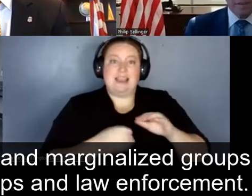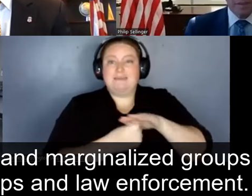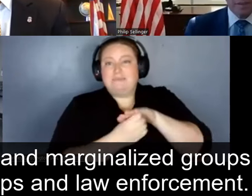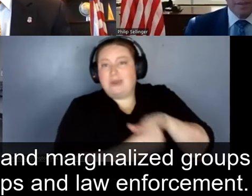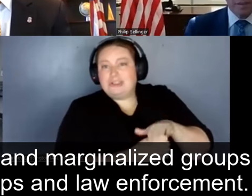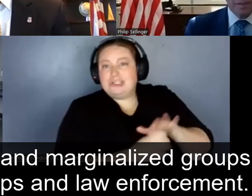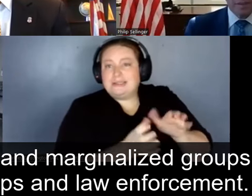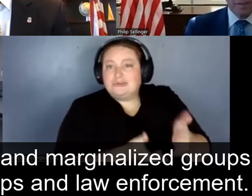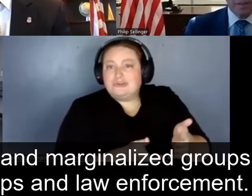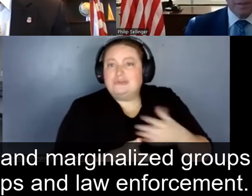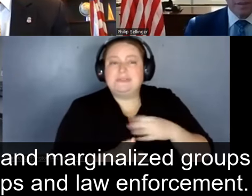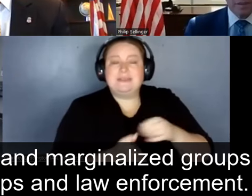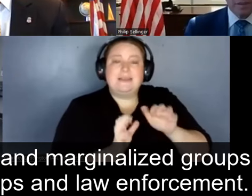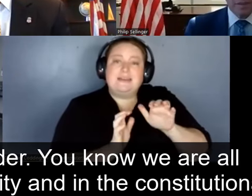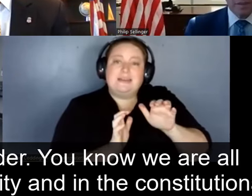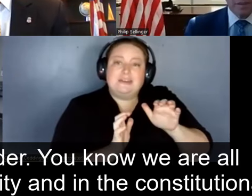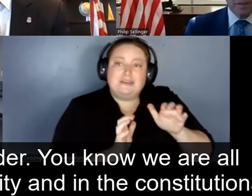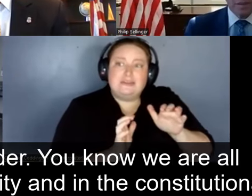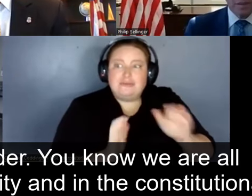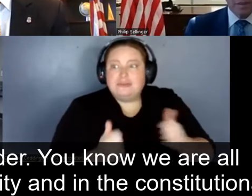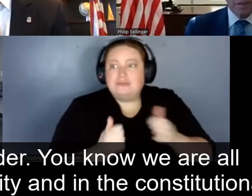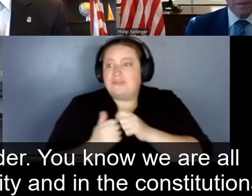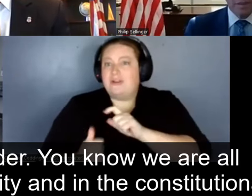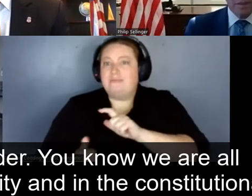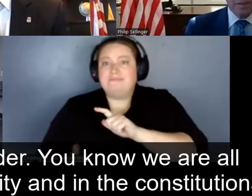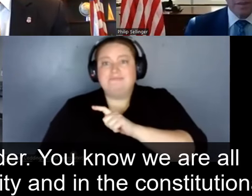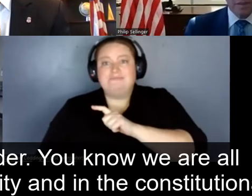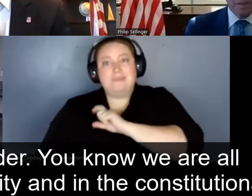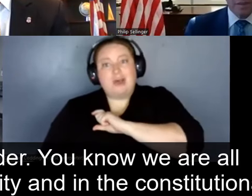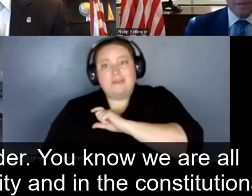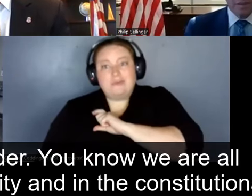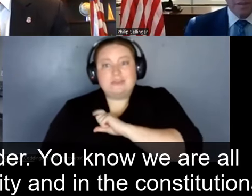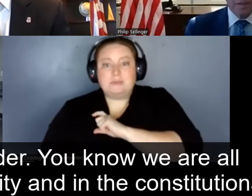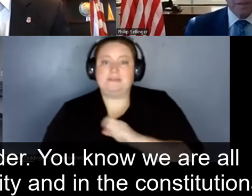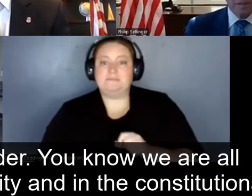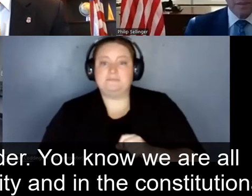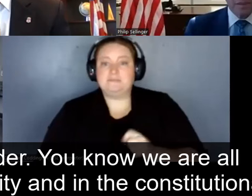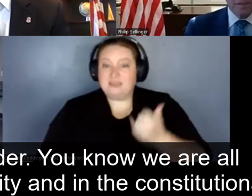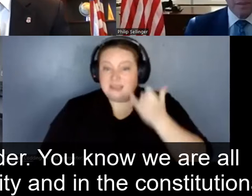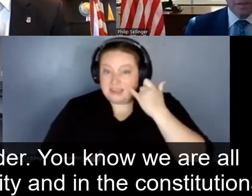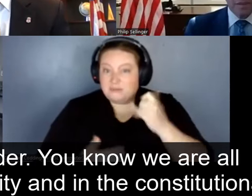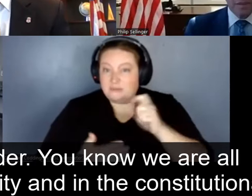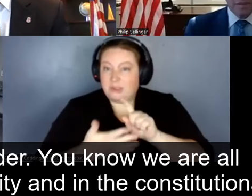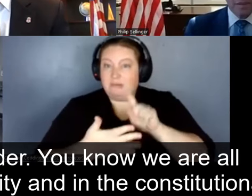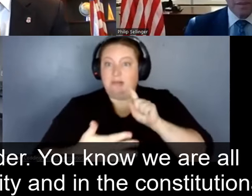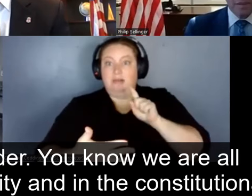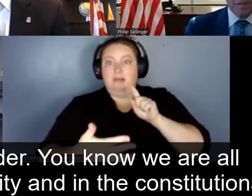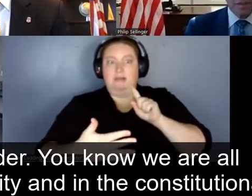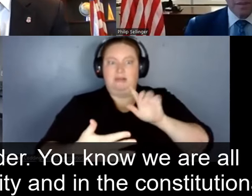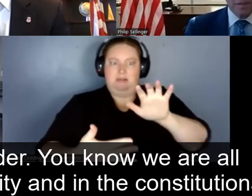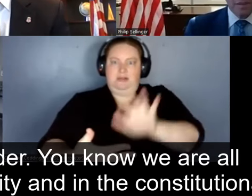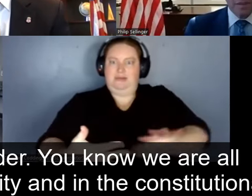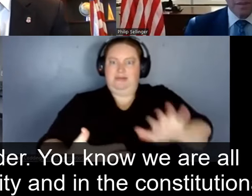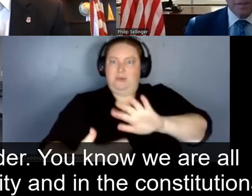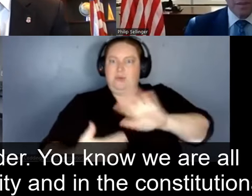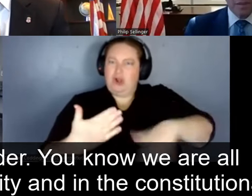in law enforcement. You know, if we step back a little bit broader, you know, we are all united in our humanity and in